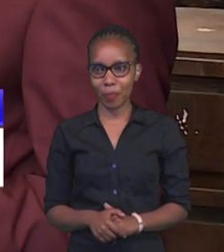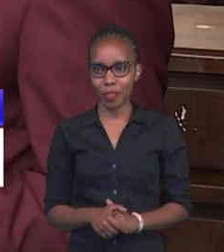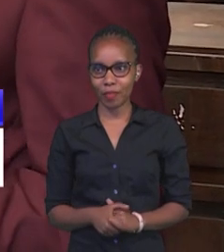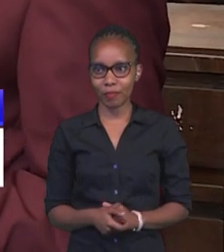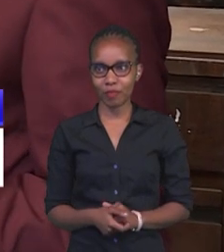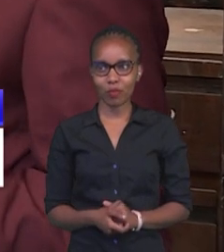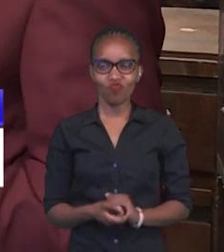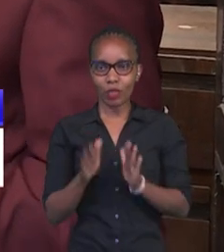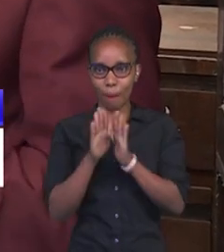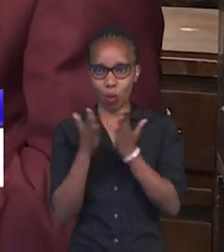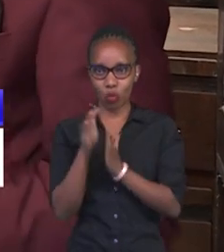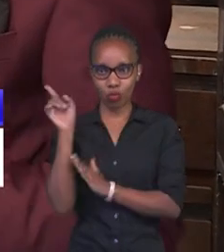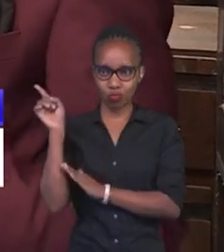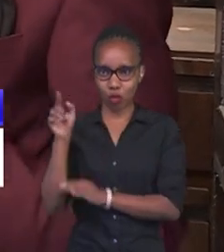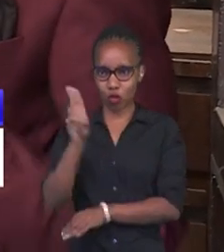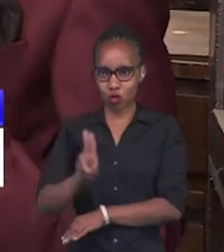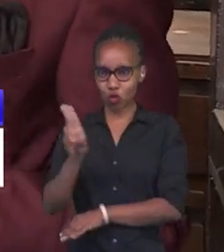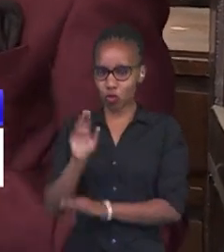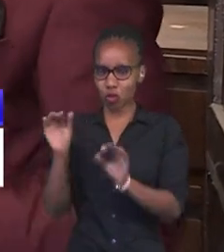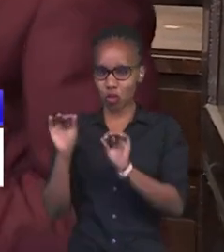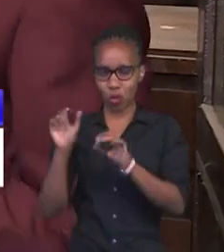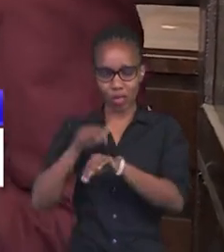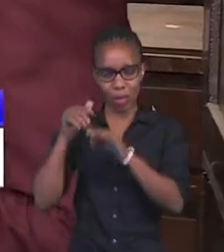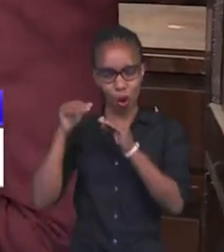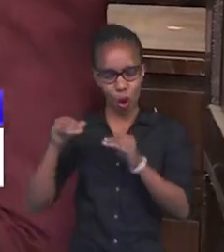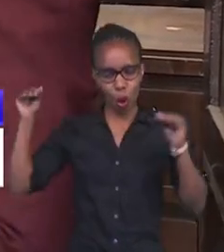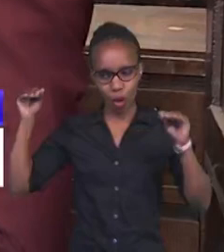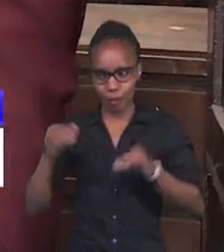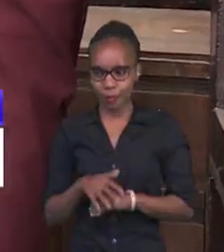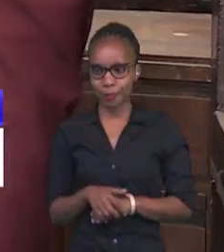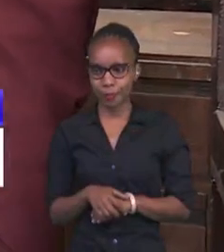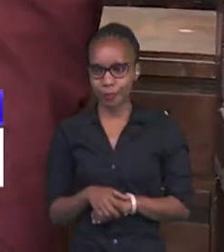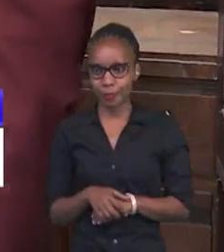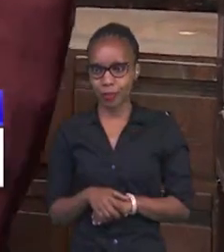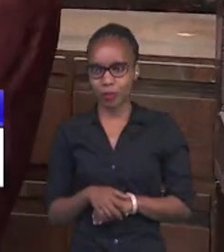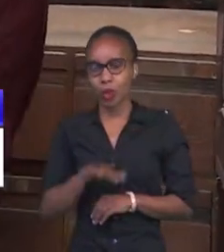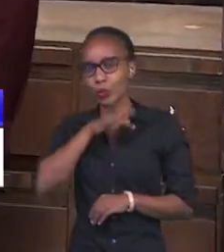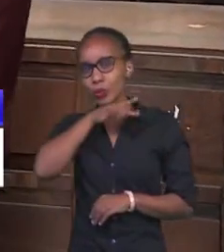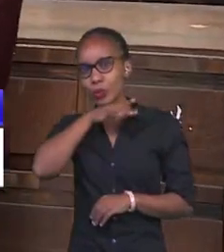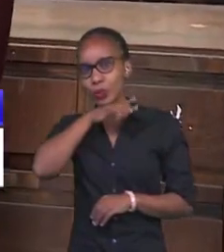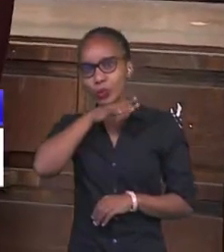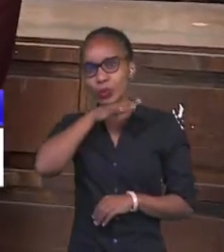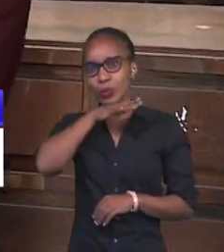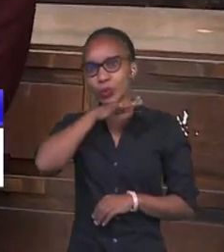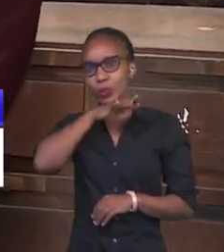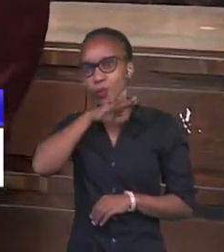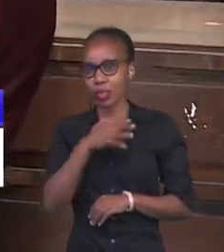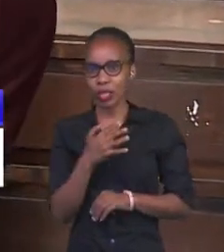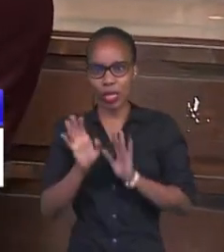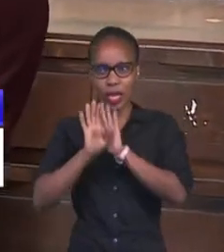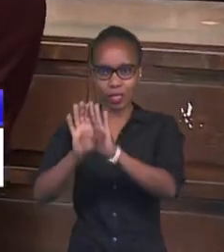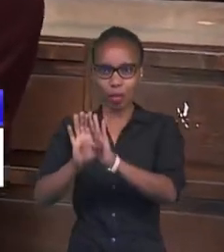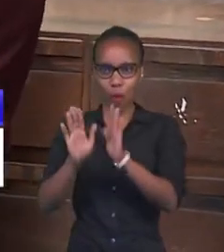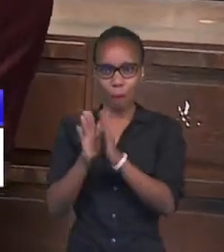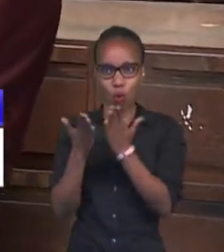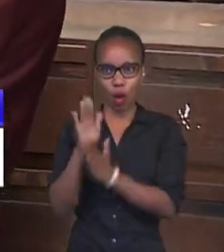Books written here have remained unused for quite some time now, and dust has piled over the years. For example, this book